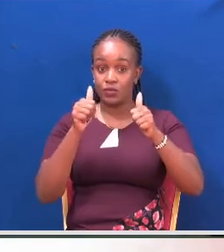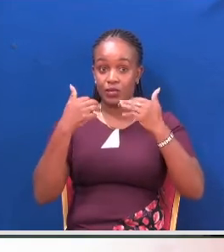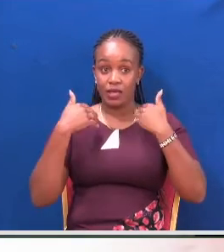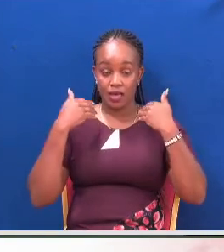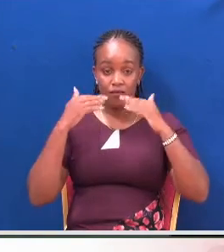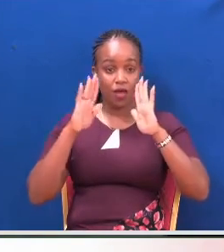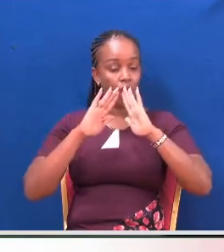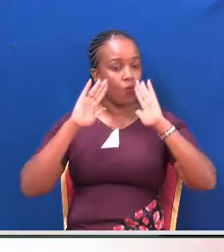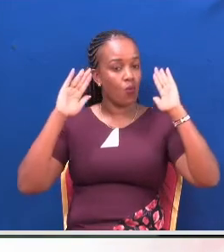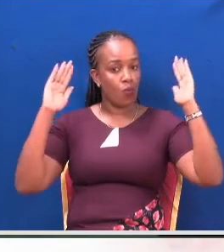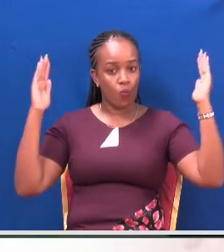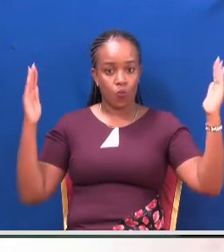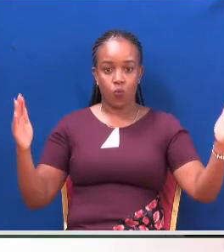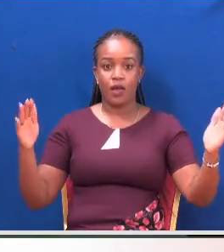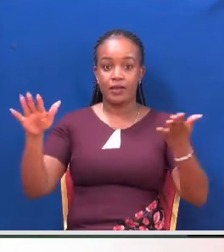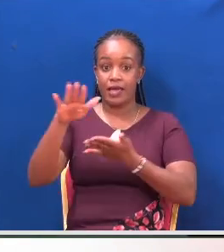youth trained in software engineering.